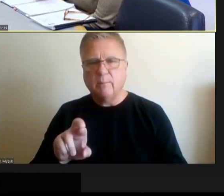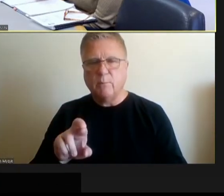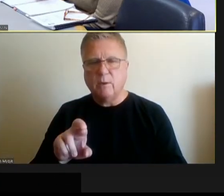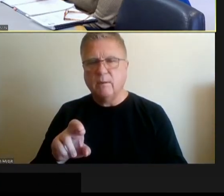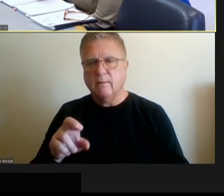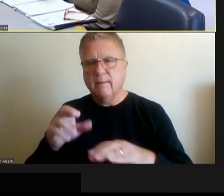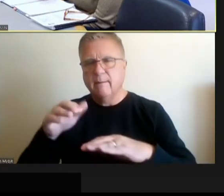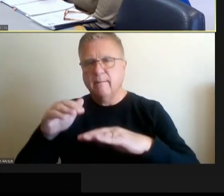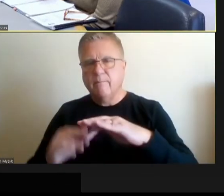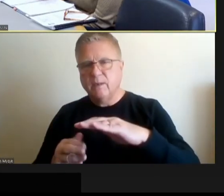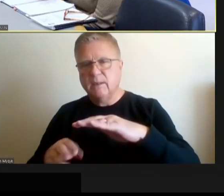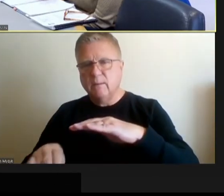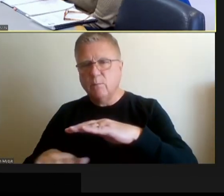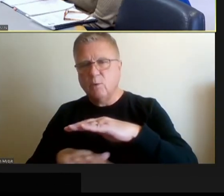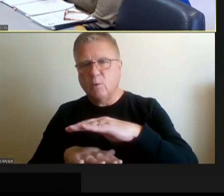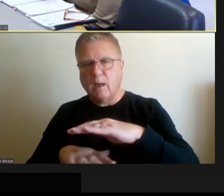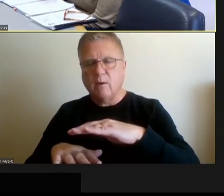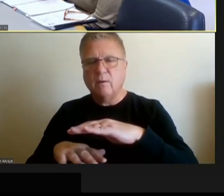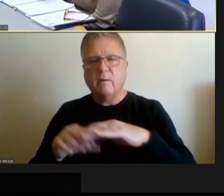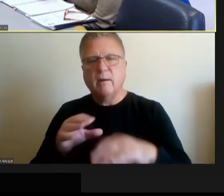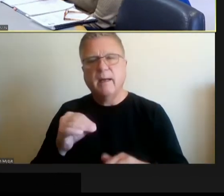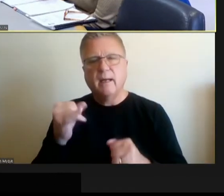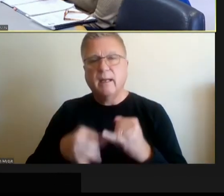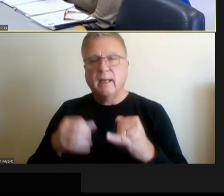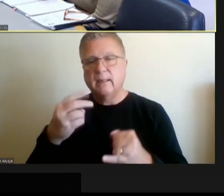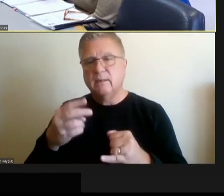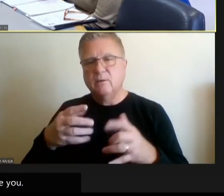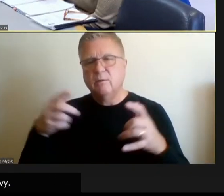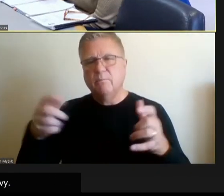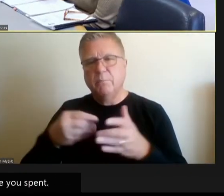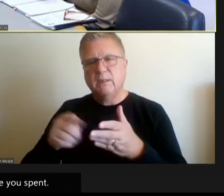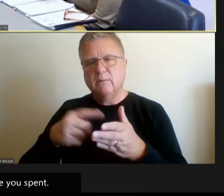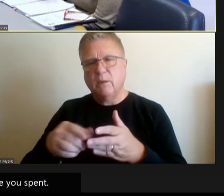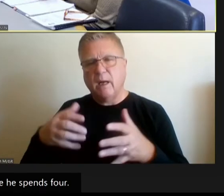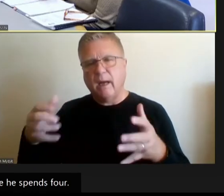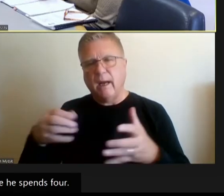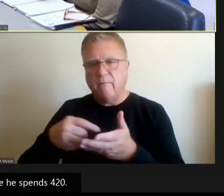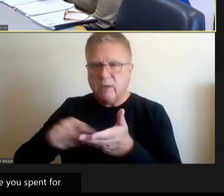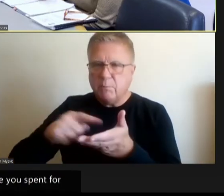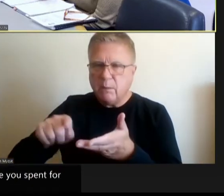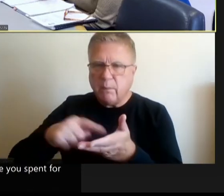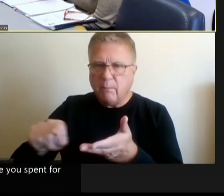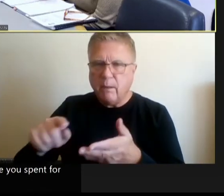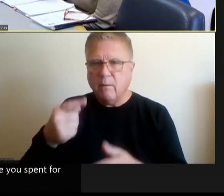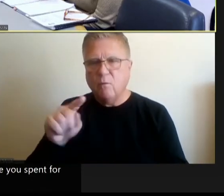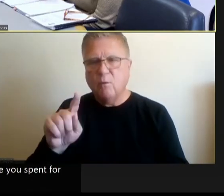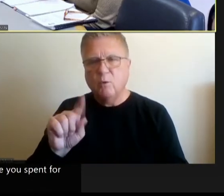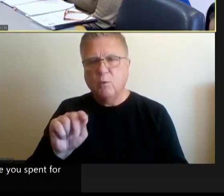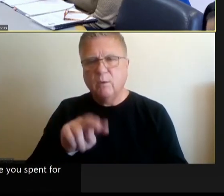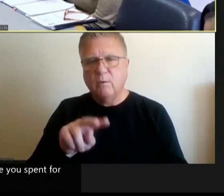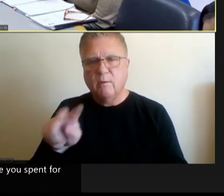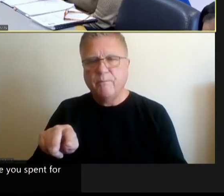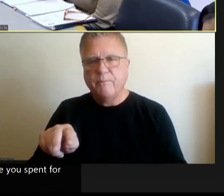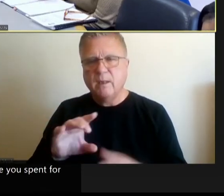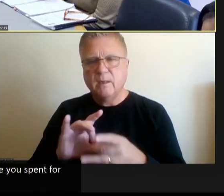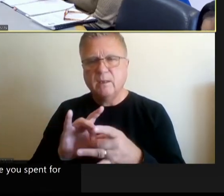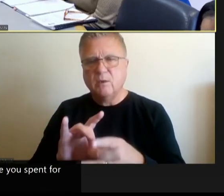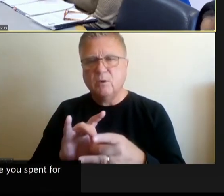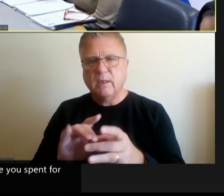last two big spends, heavy spends for 2022 are the associated with